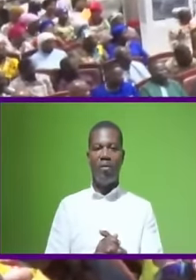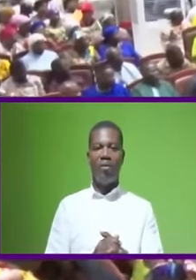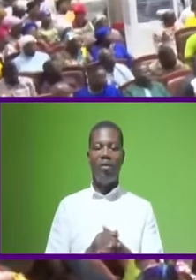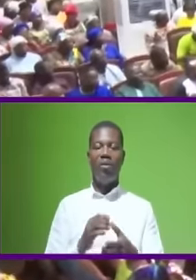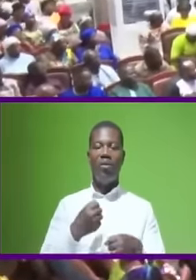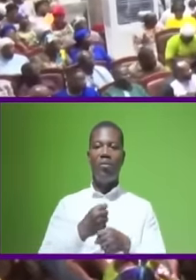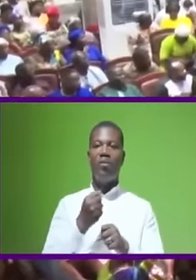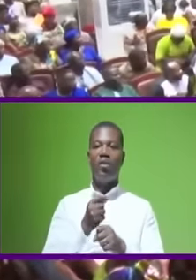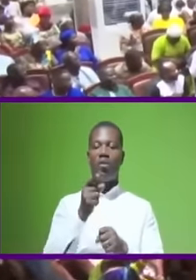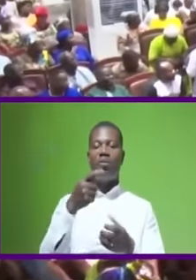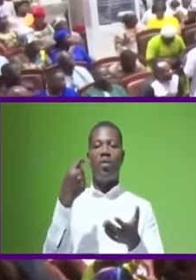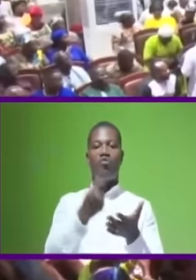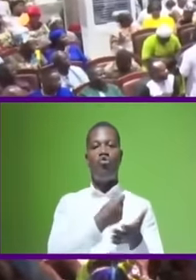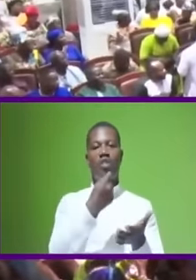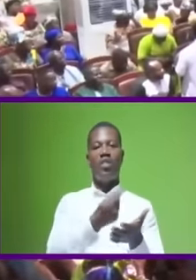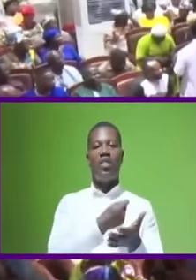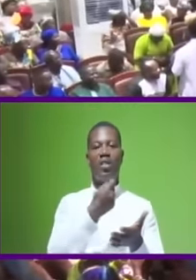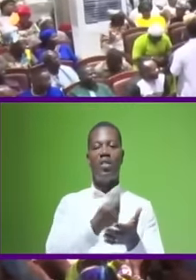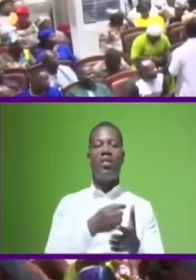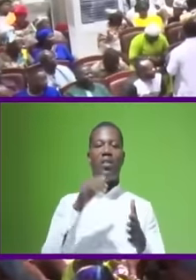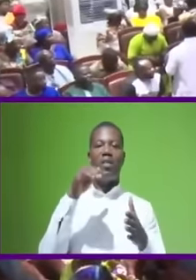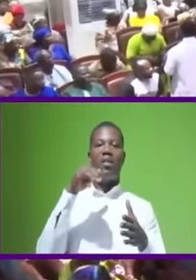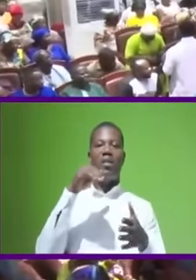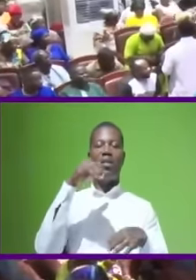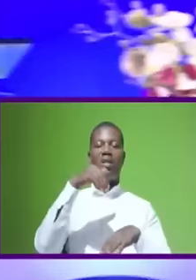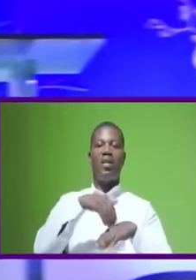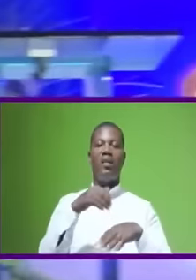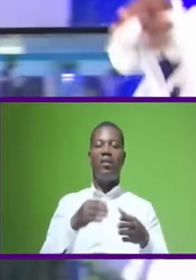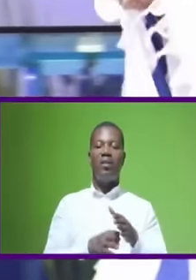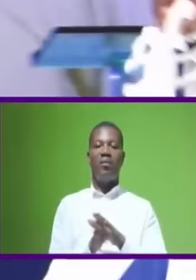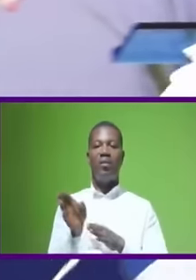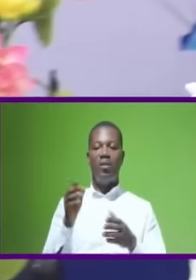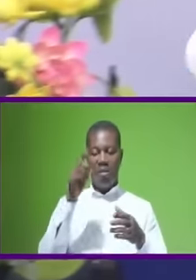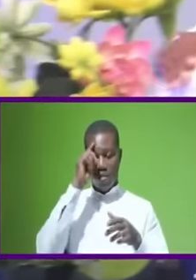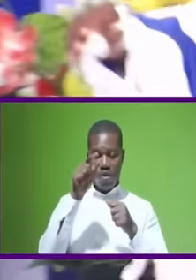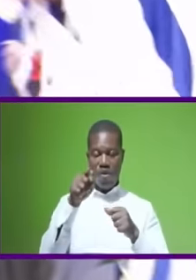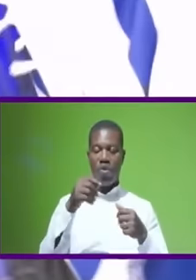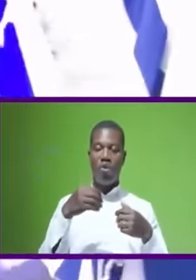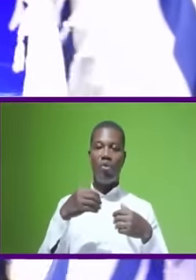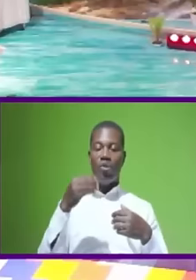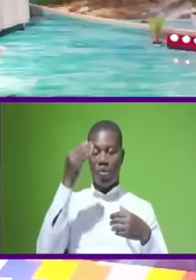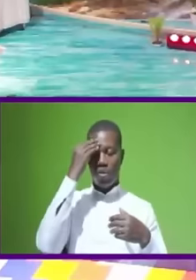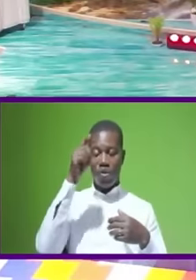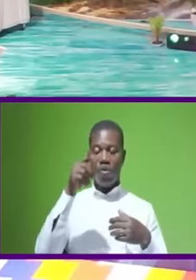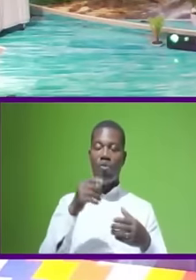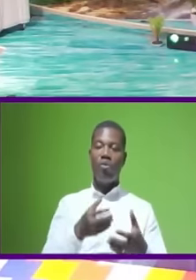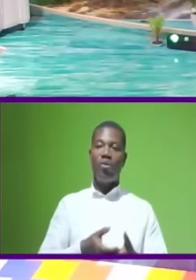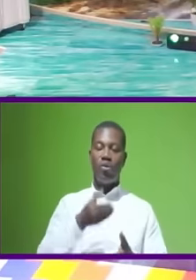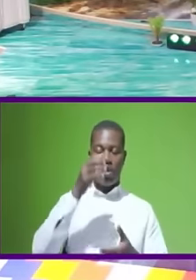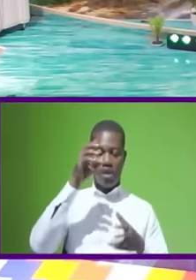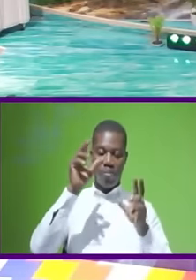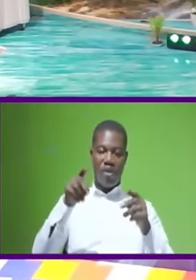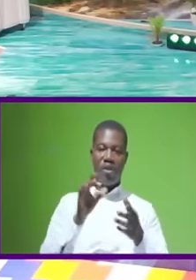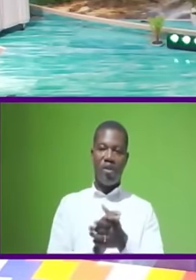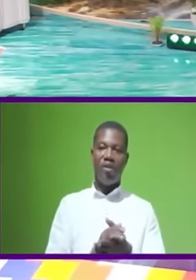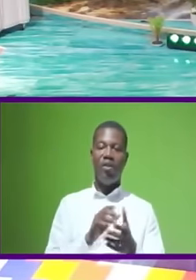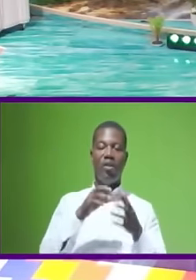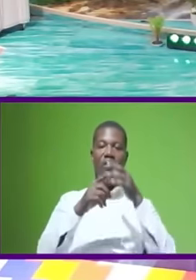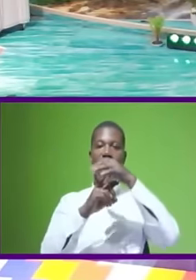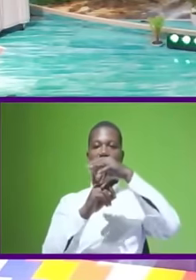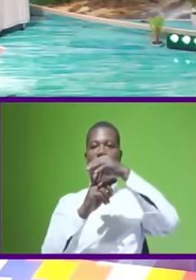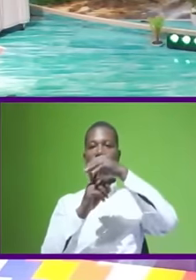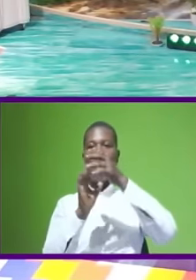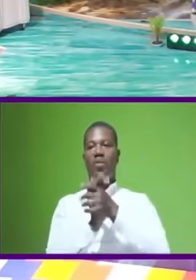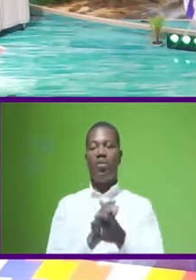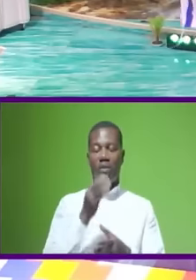treasure our branch. On some will be near Nimunaya popular. Now, Tom, where you are